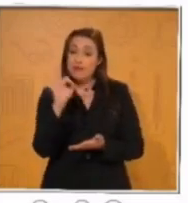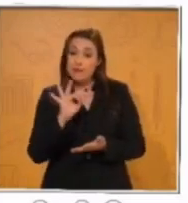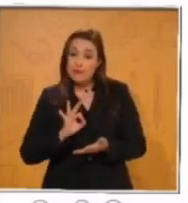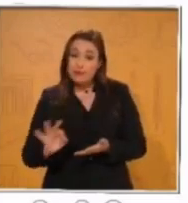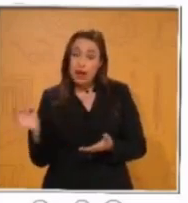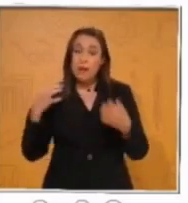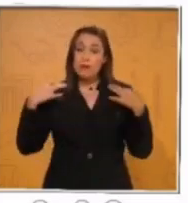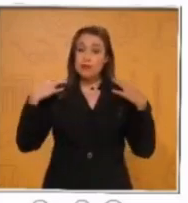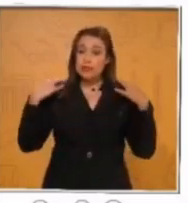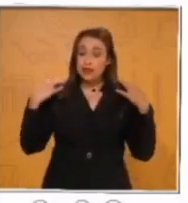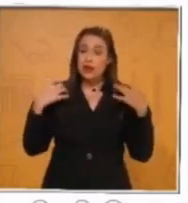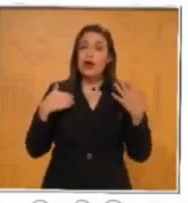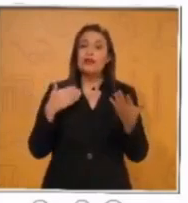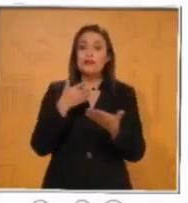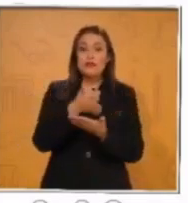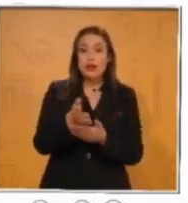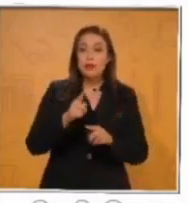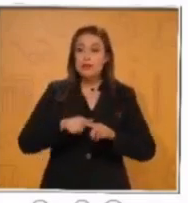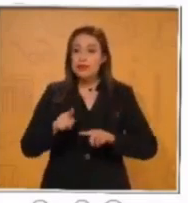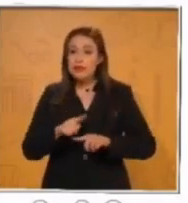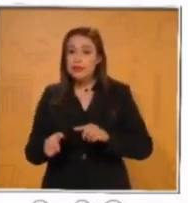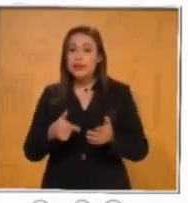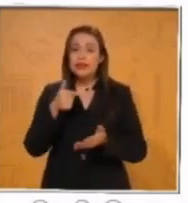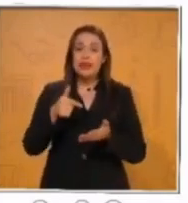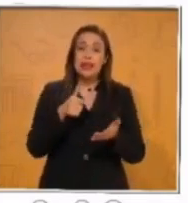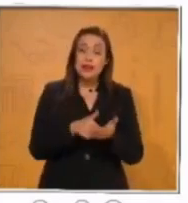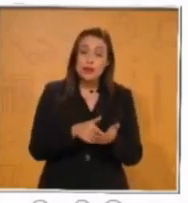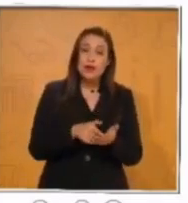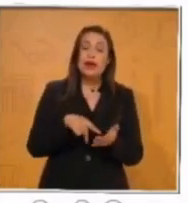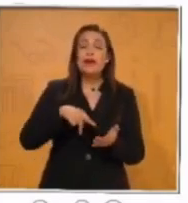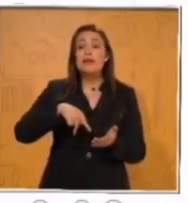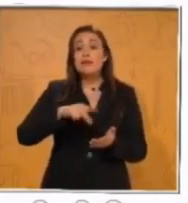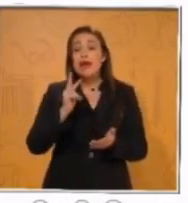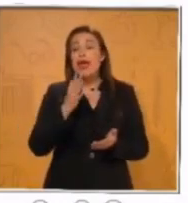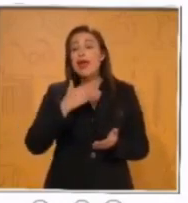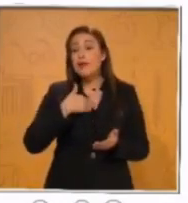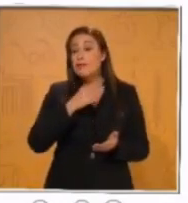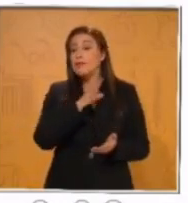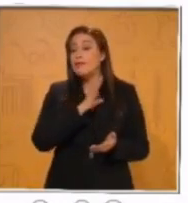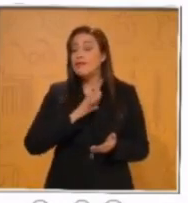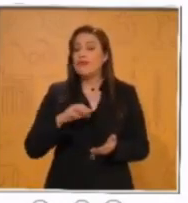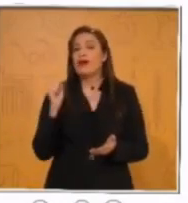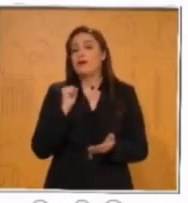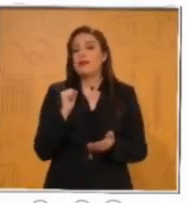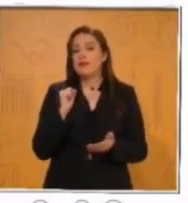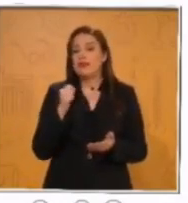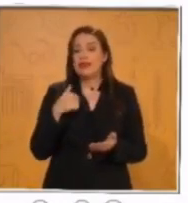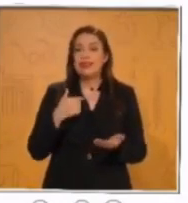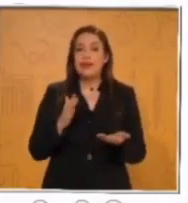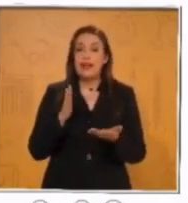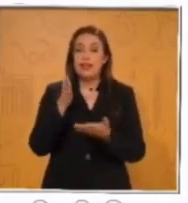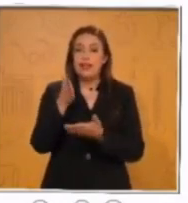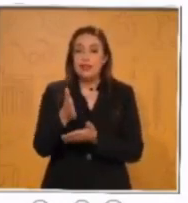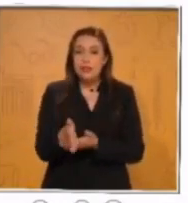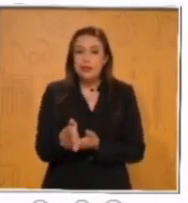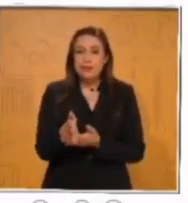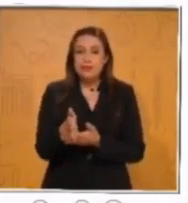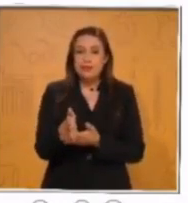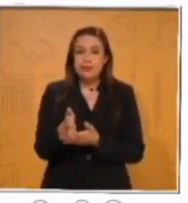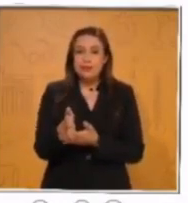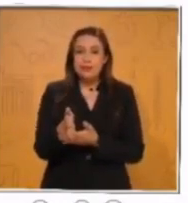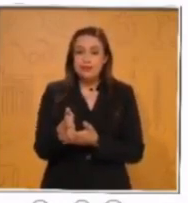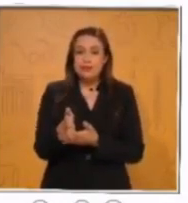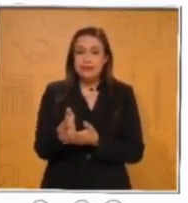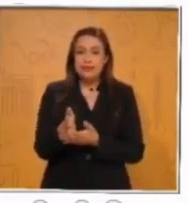visit many other places, but my favorite part of the holiday was